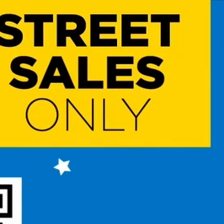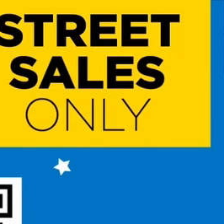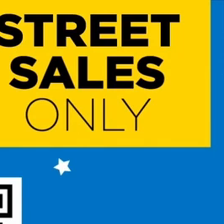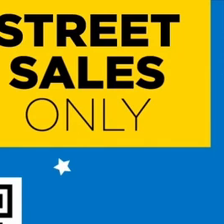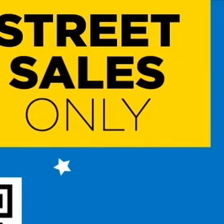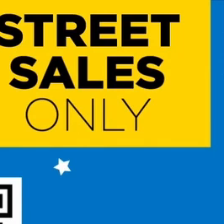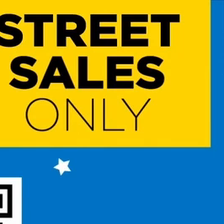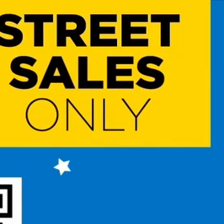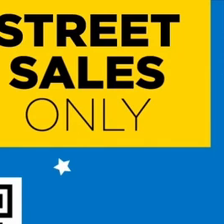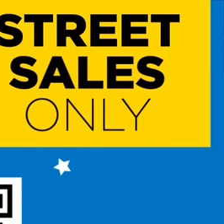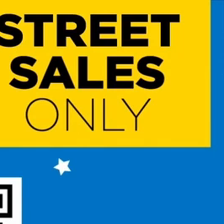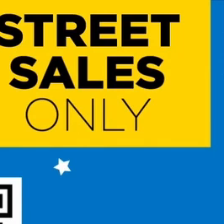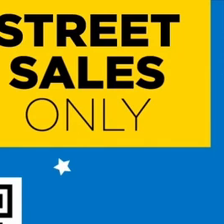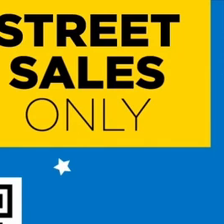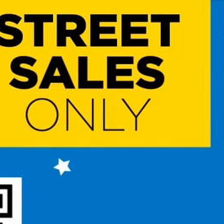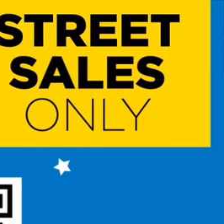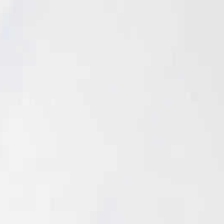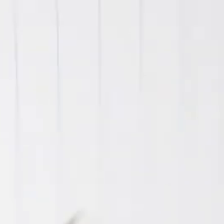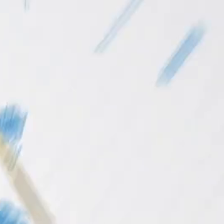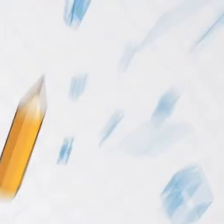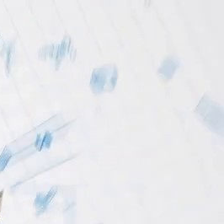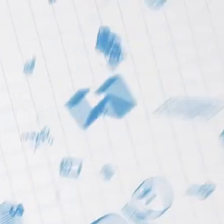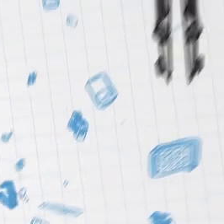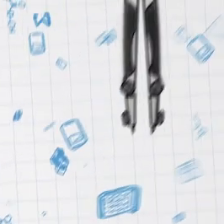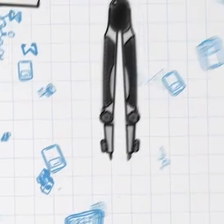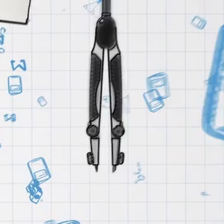other fun activities with Zoe and Zoshi.